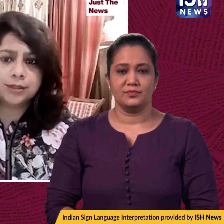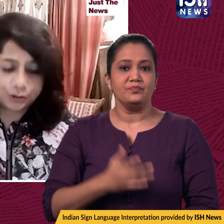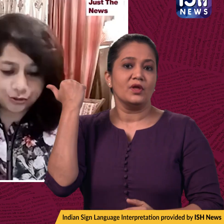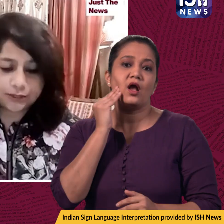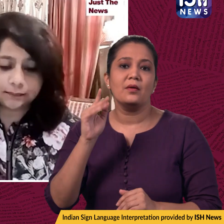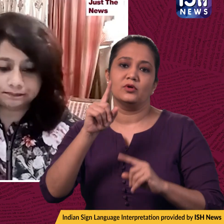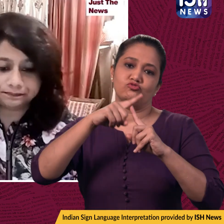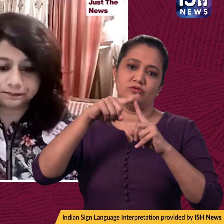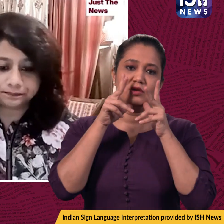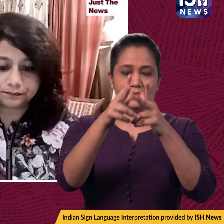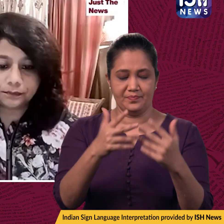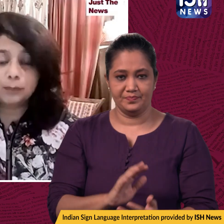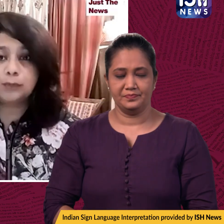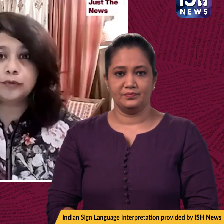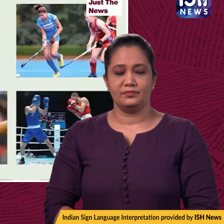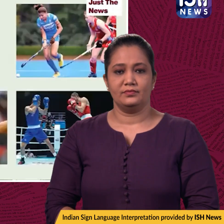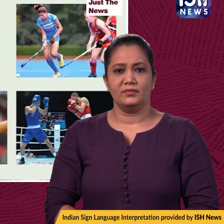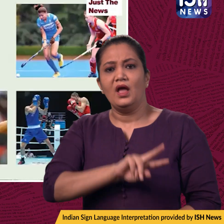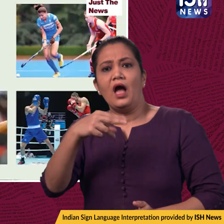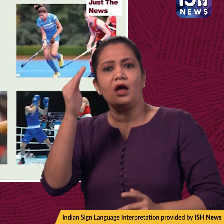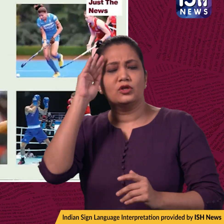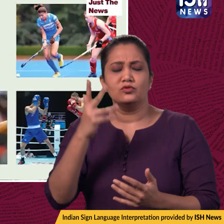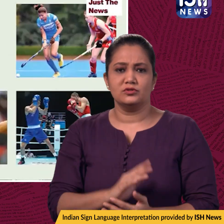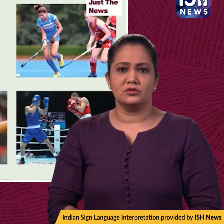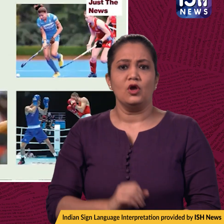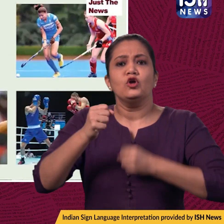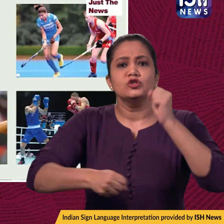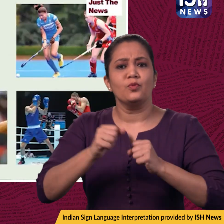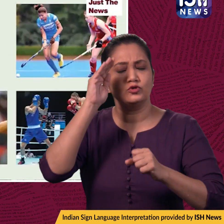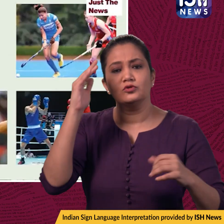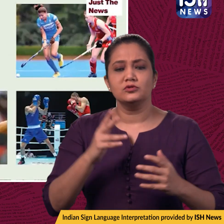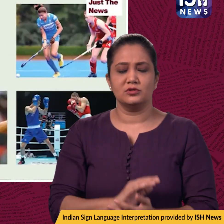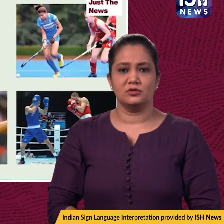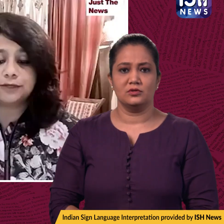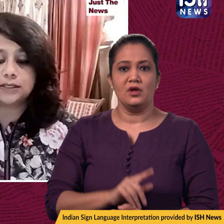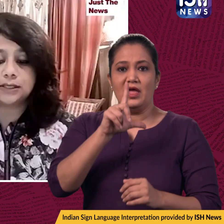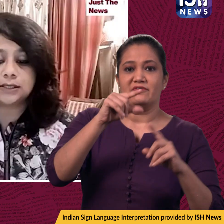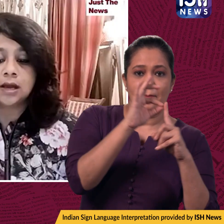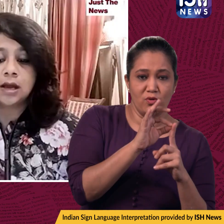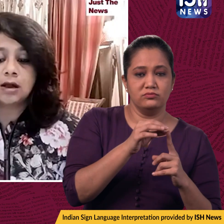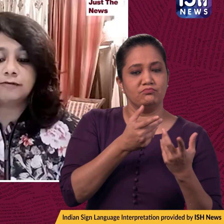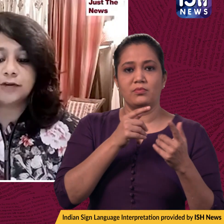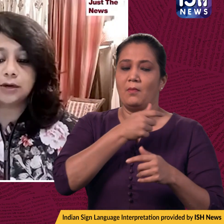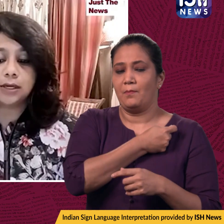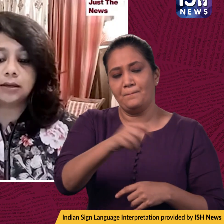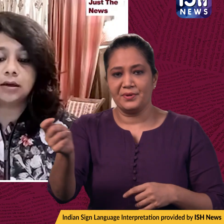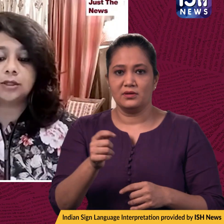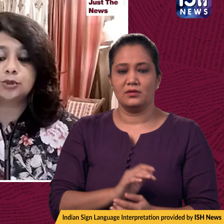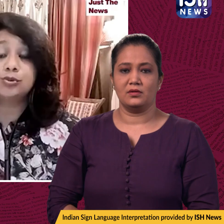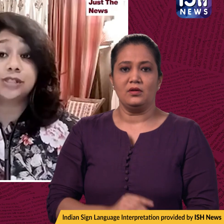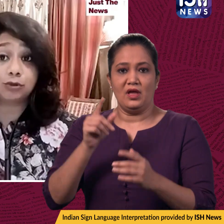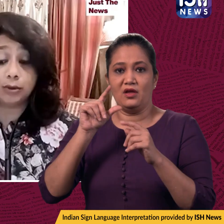on Tuesday. Moving on to sports news at this point, Liverpool defeated